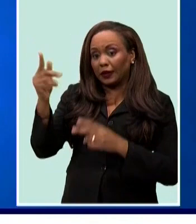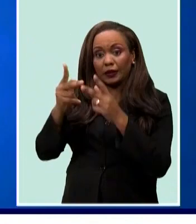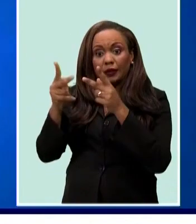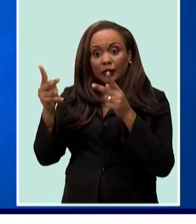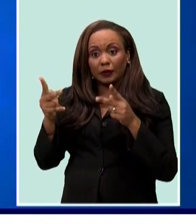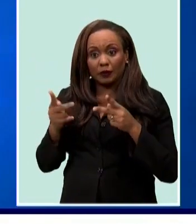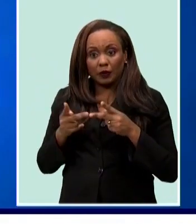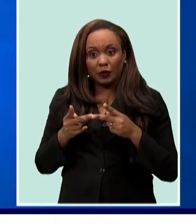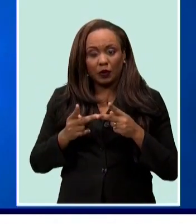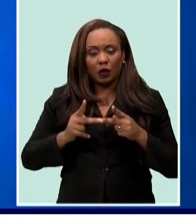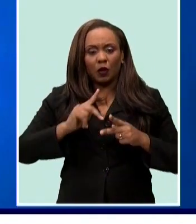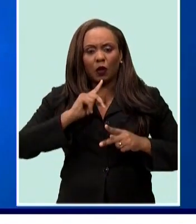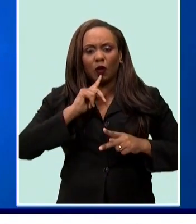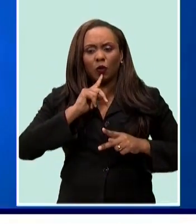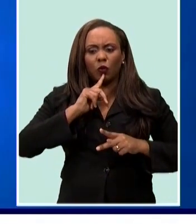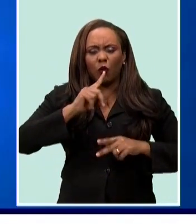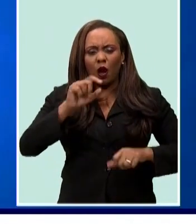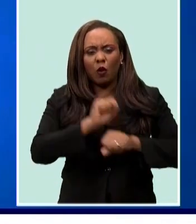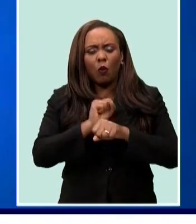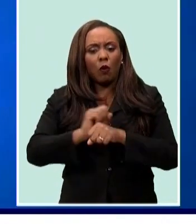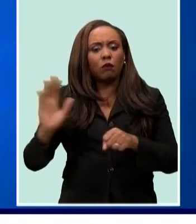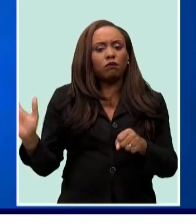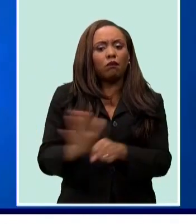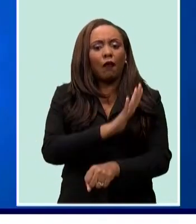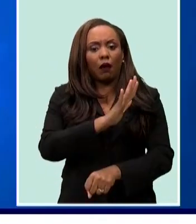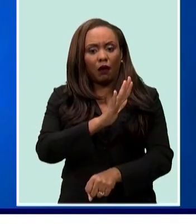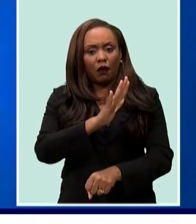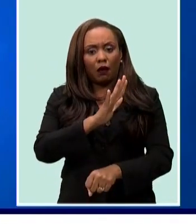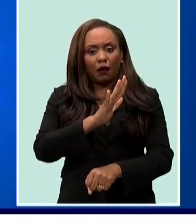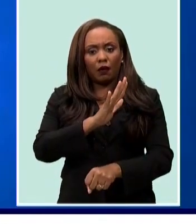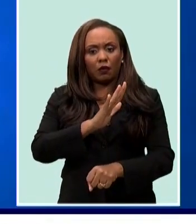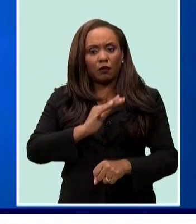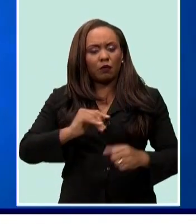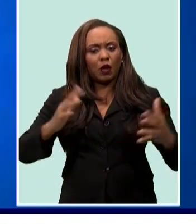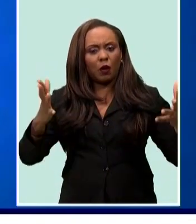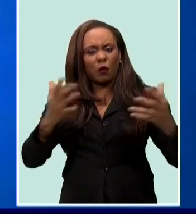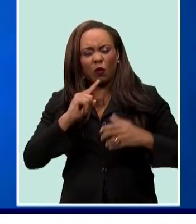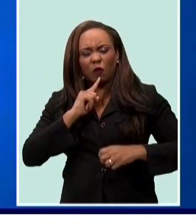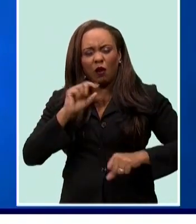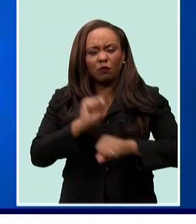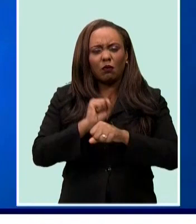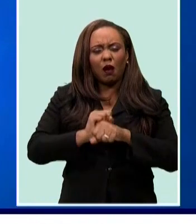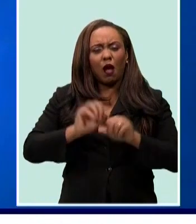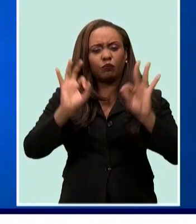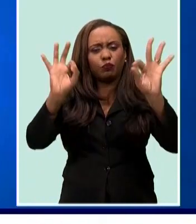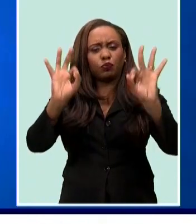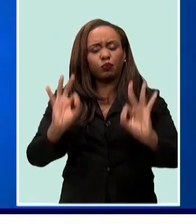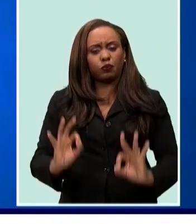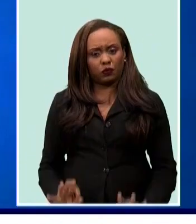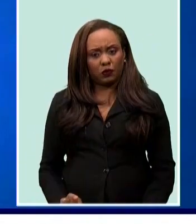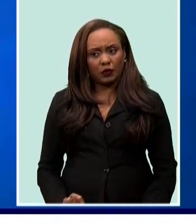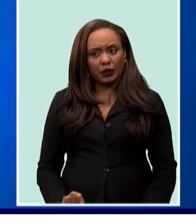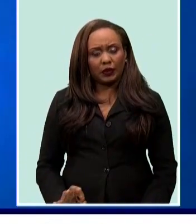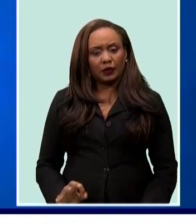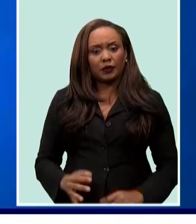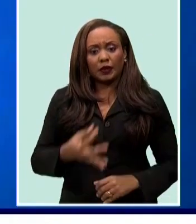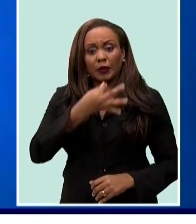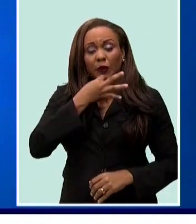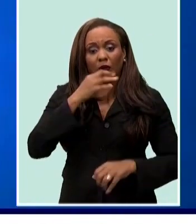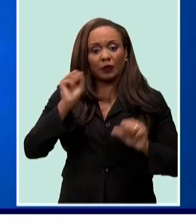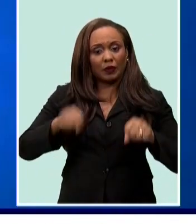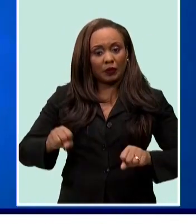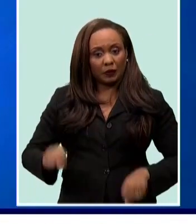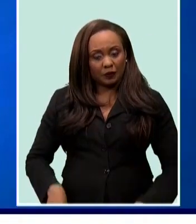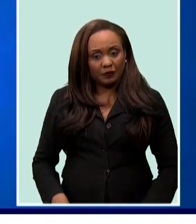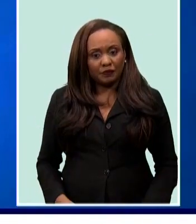in maximum capacity to have maximum operational efficiency as soon as possible.